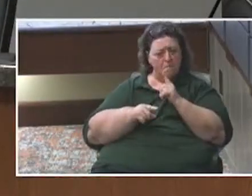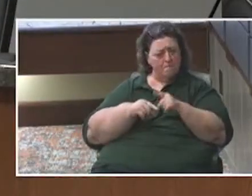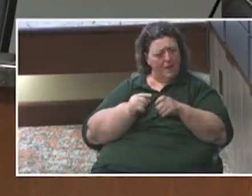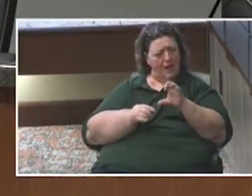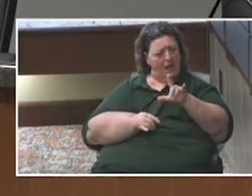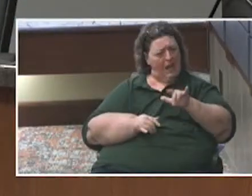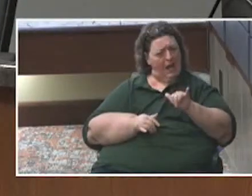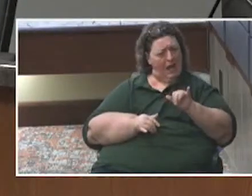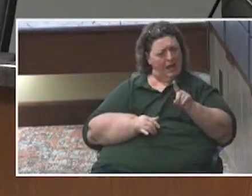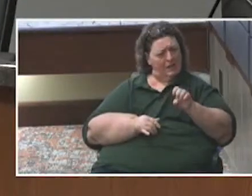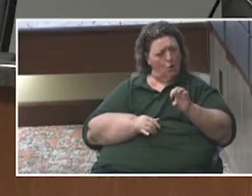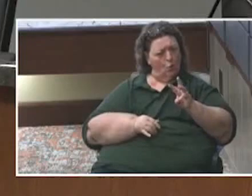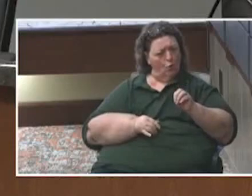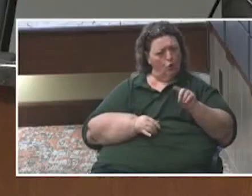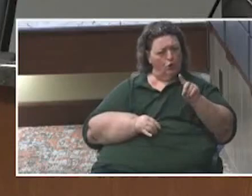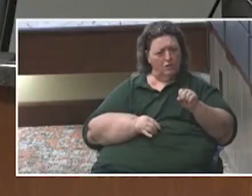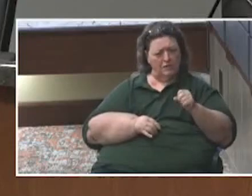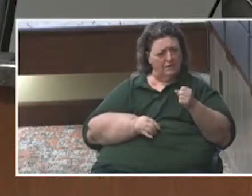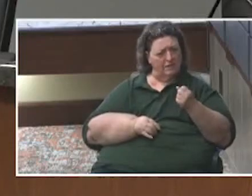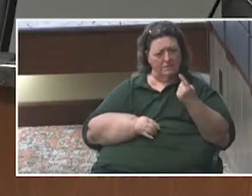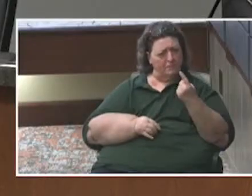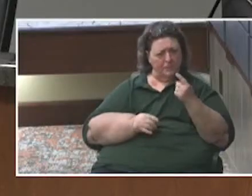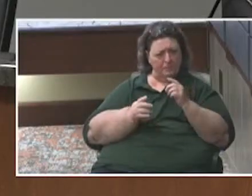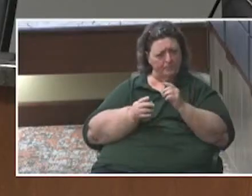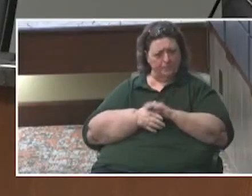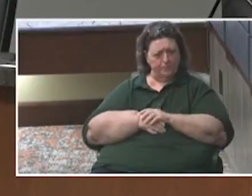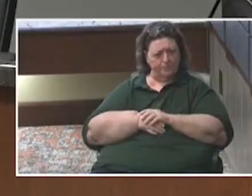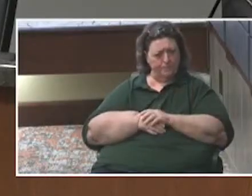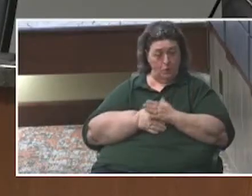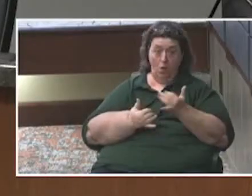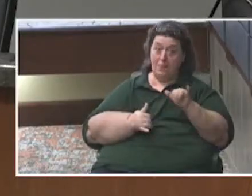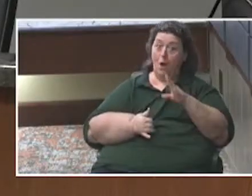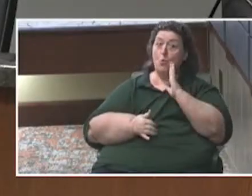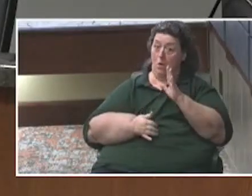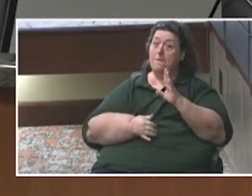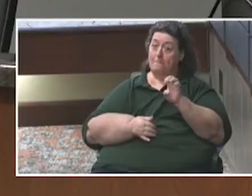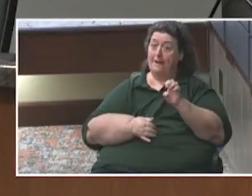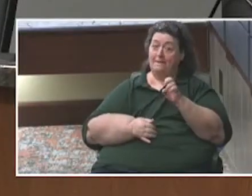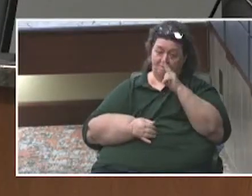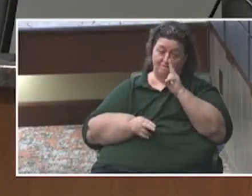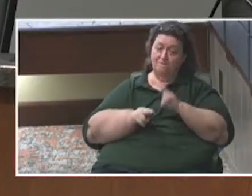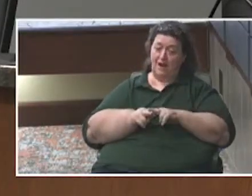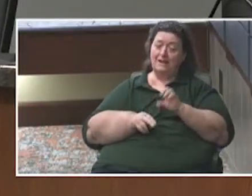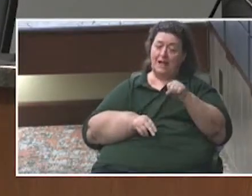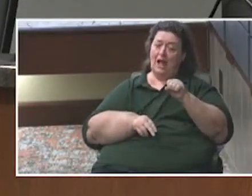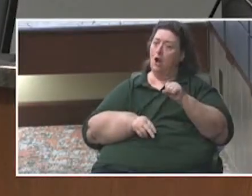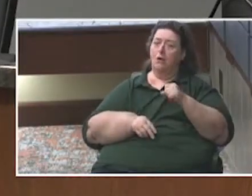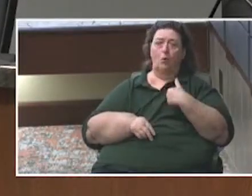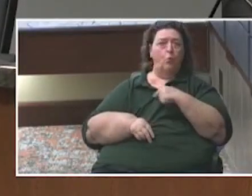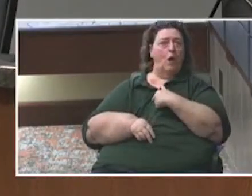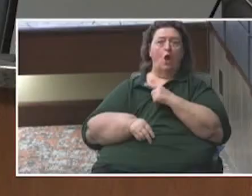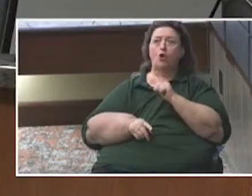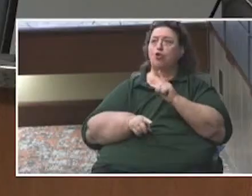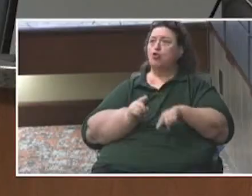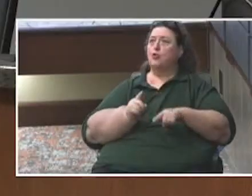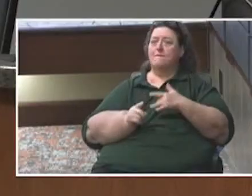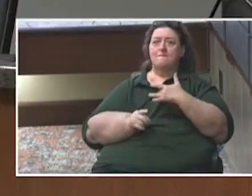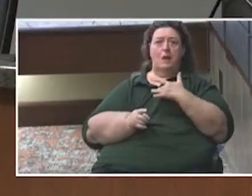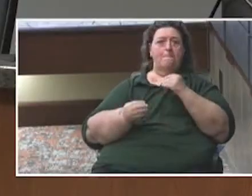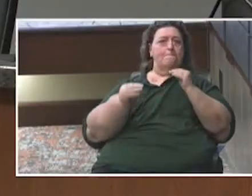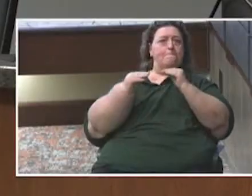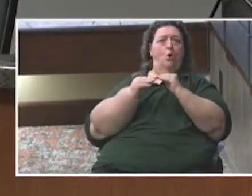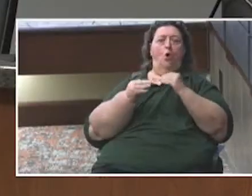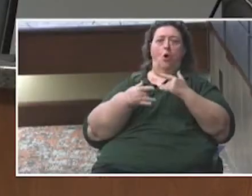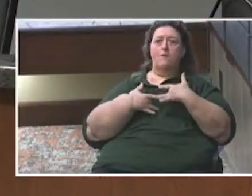state capitol gonna send a flag our way that flew over to fly over there, which will be really fun. So yeah, could not be more honored and grateful for